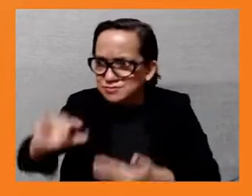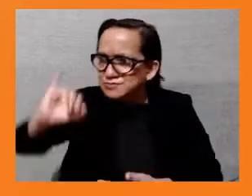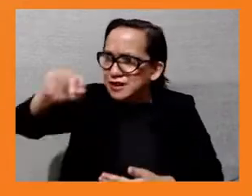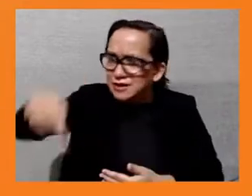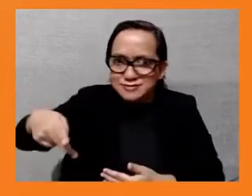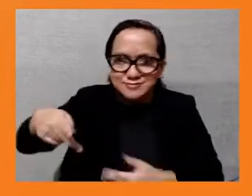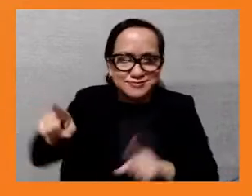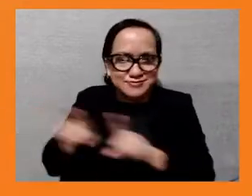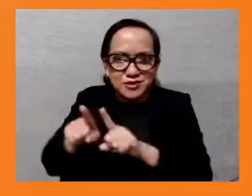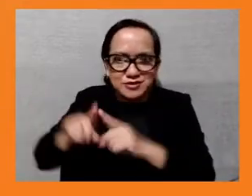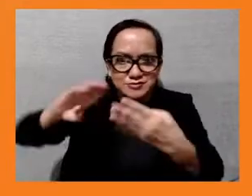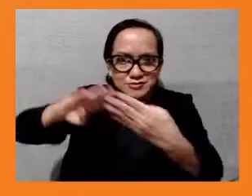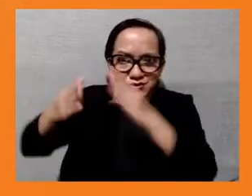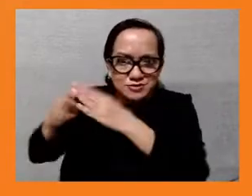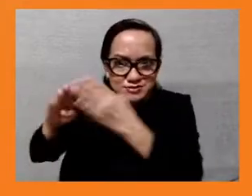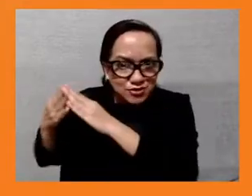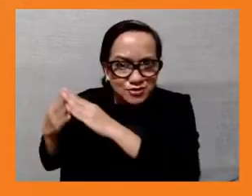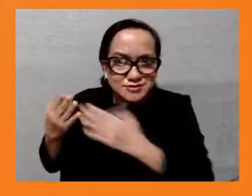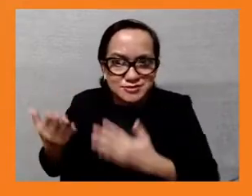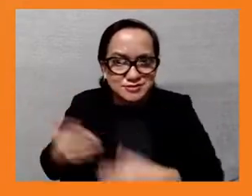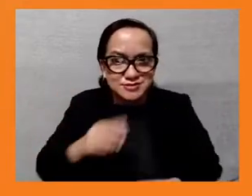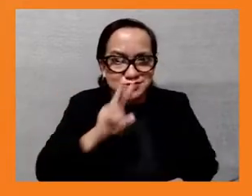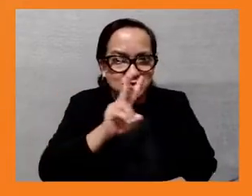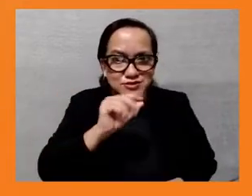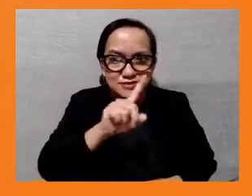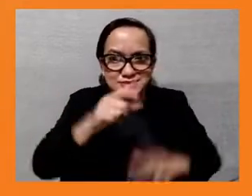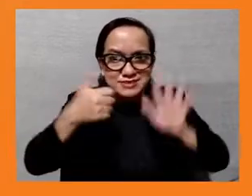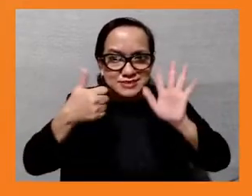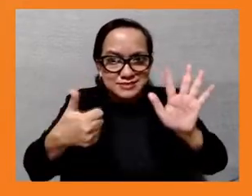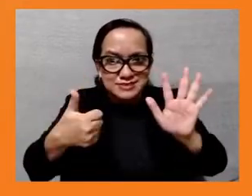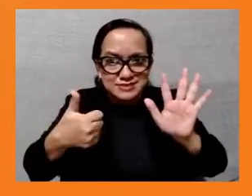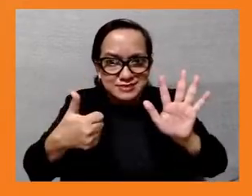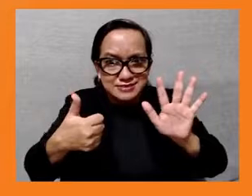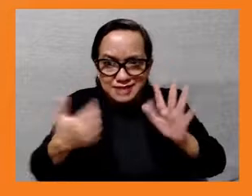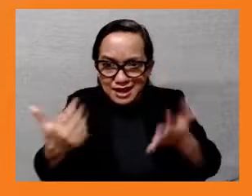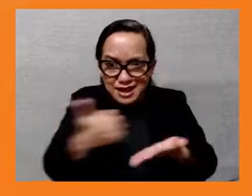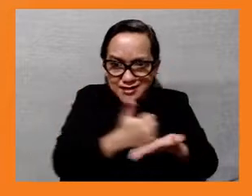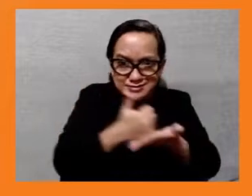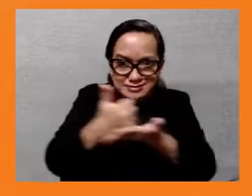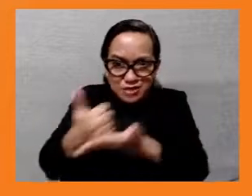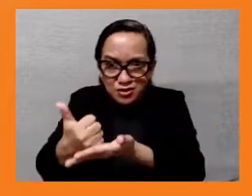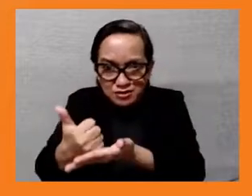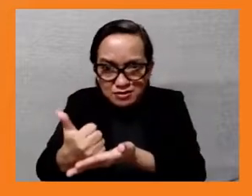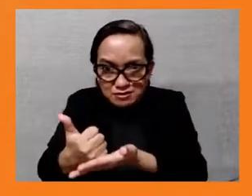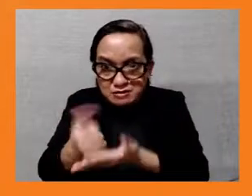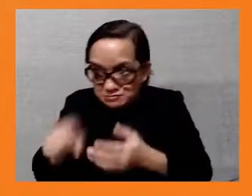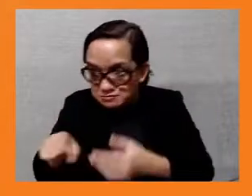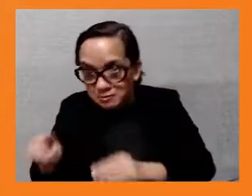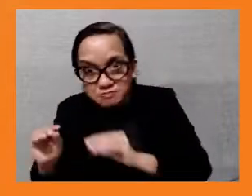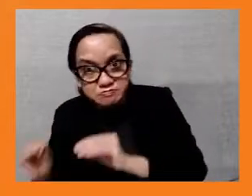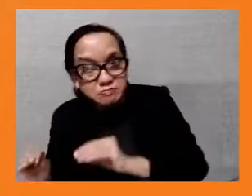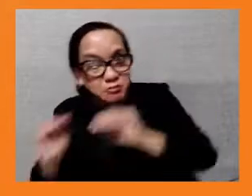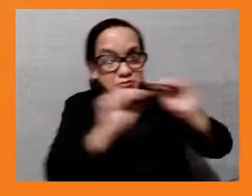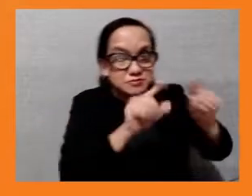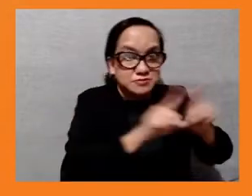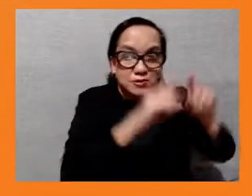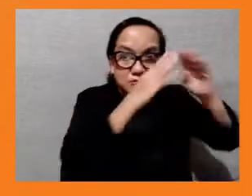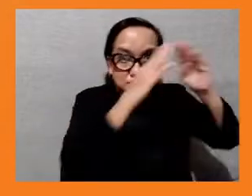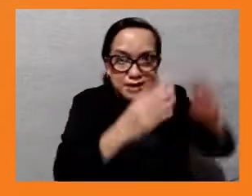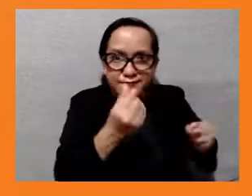in the original consultation process. And, you know, clearly, if you had have been there at a different time of year or had reached out in a